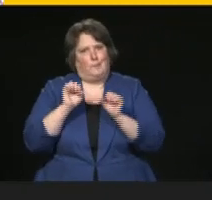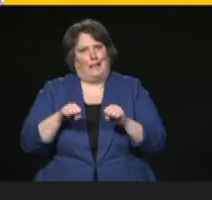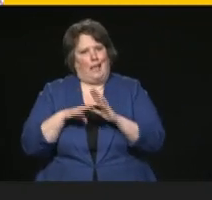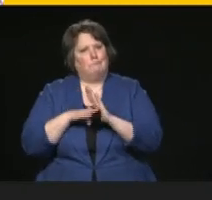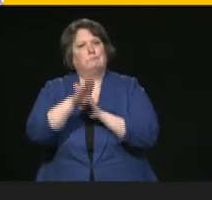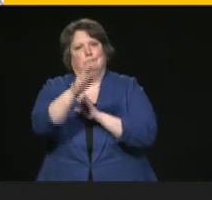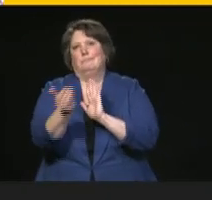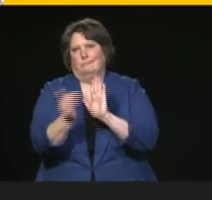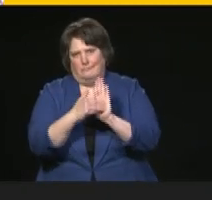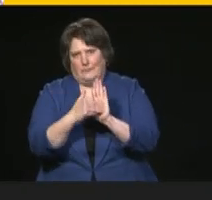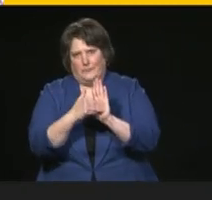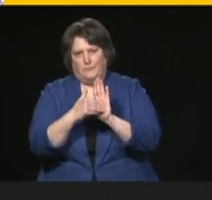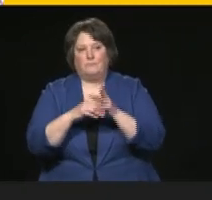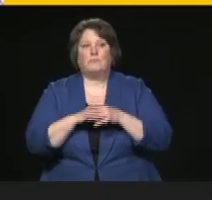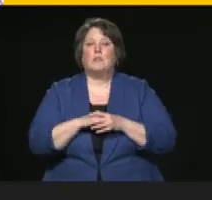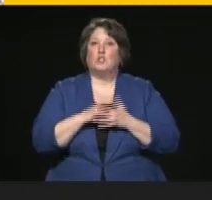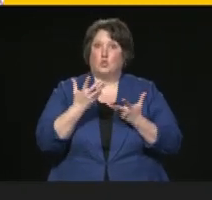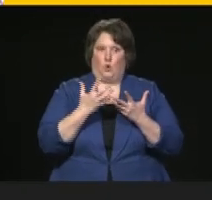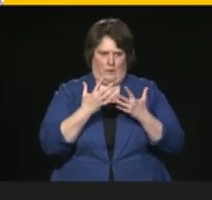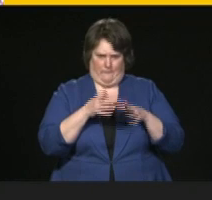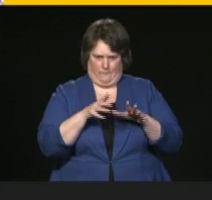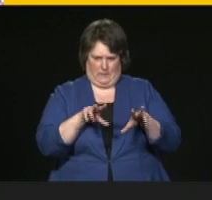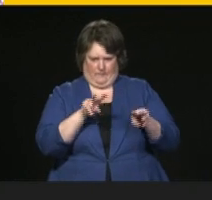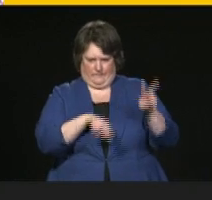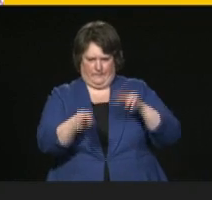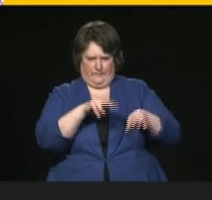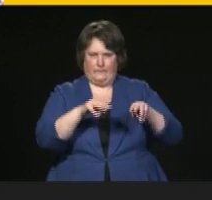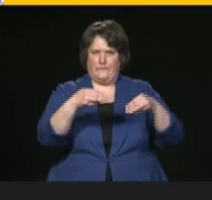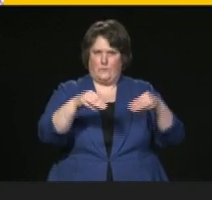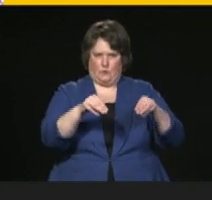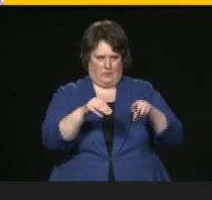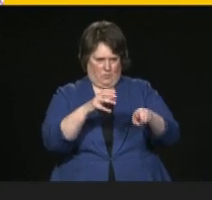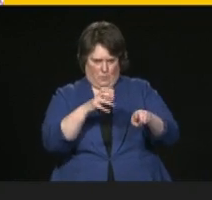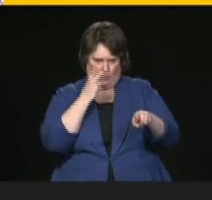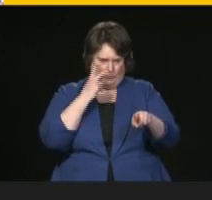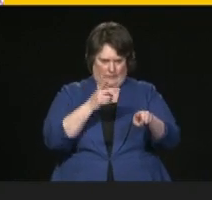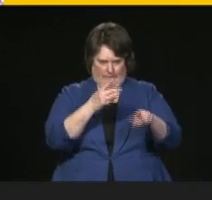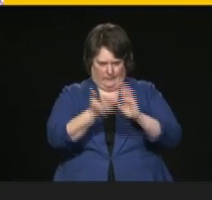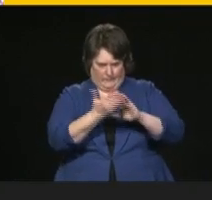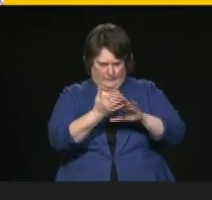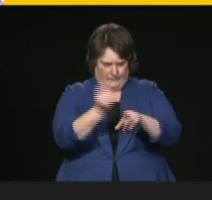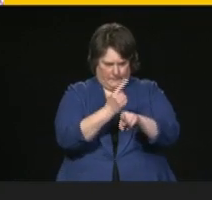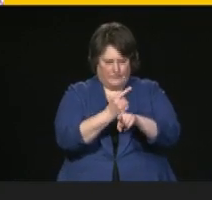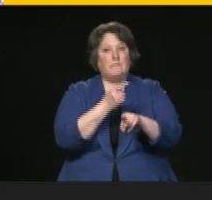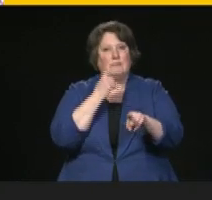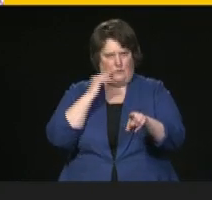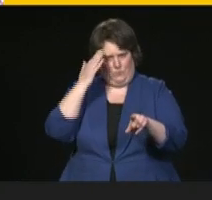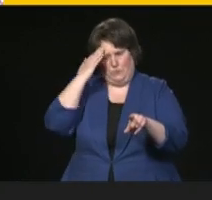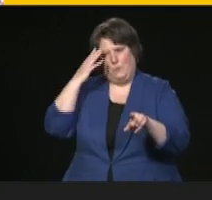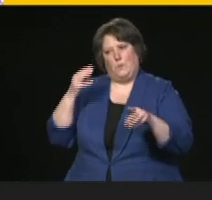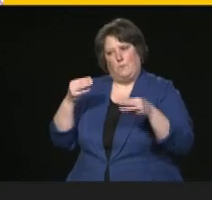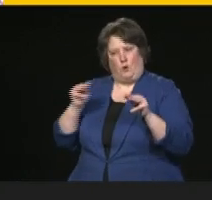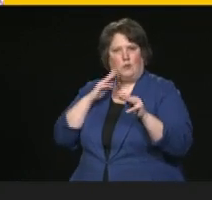foundation for a robust economic recovery once this crisis has passed. Thank you.